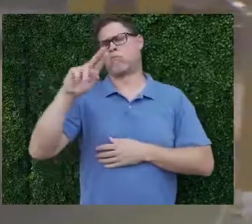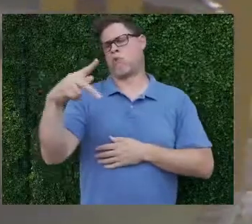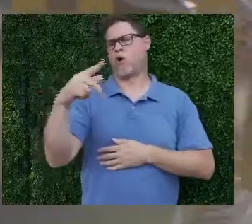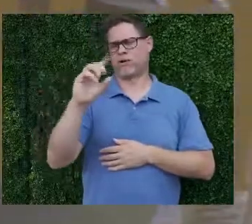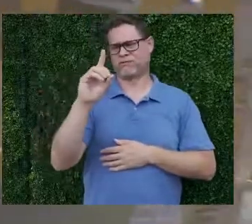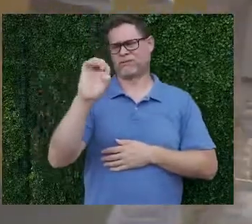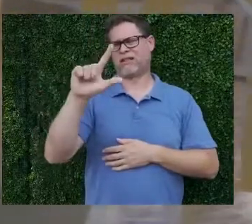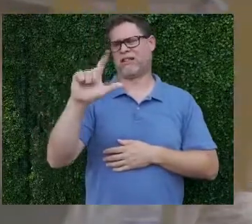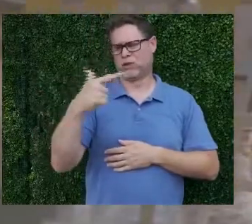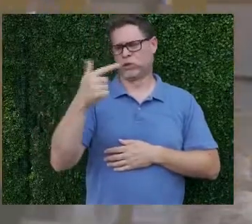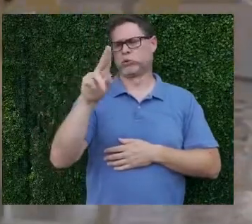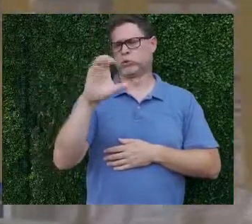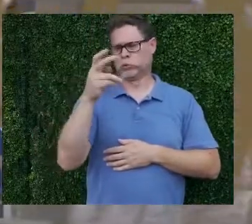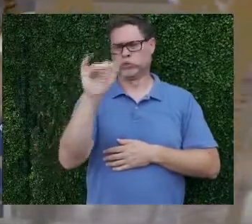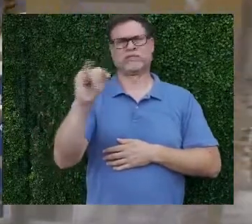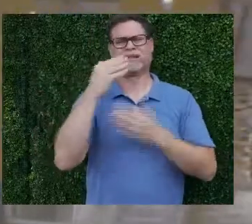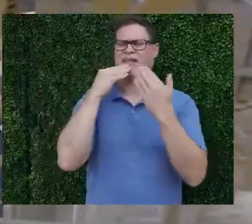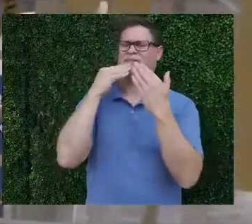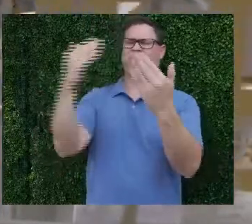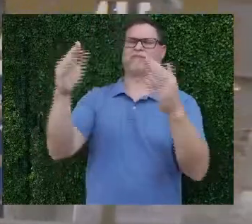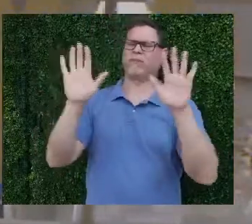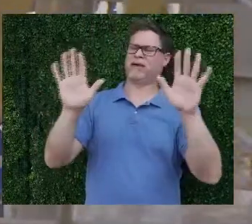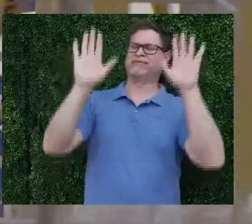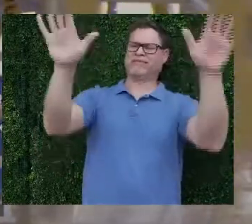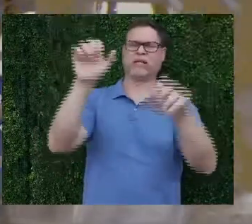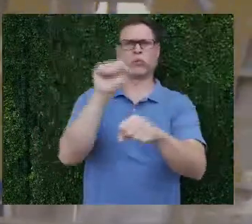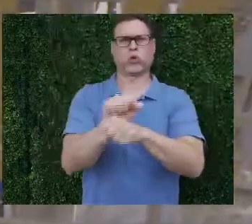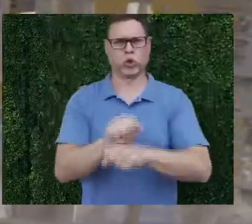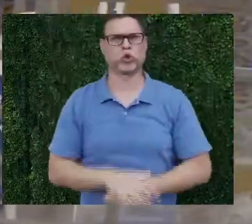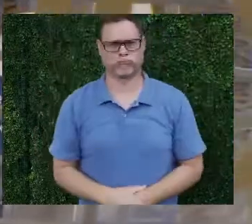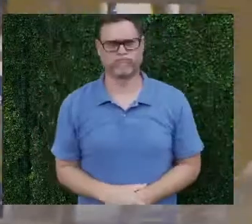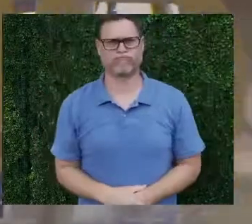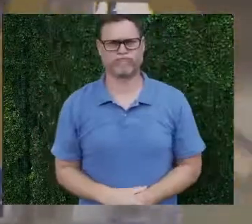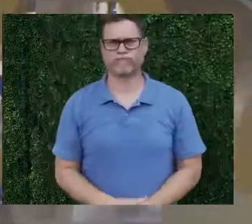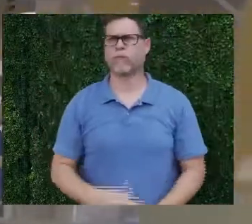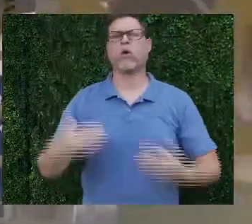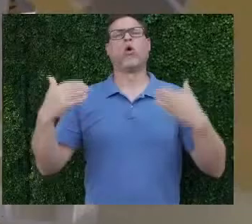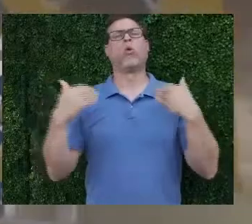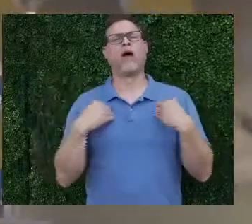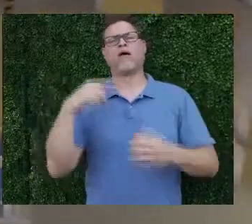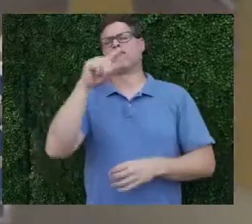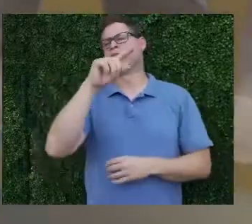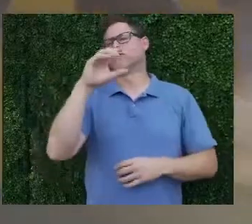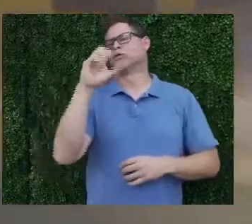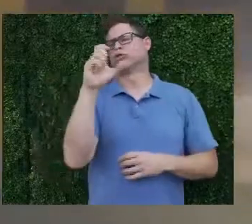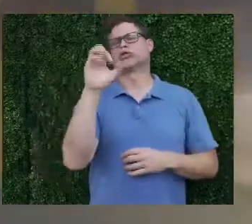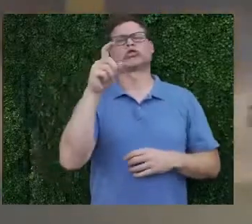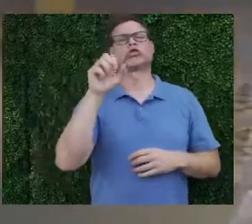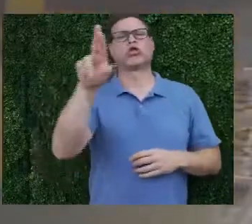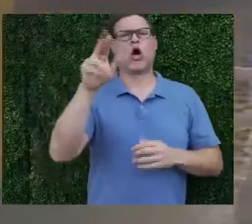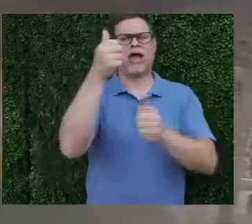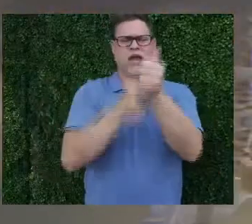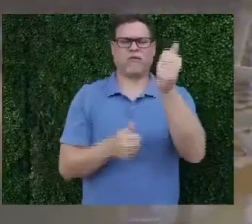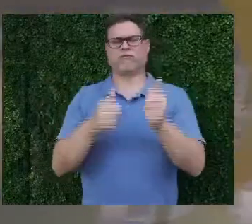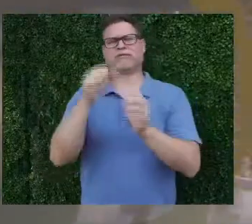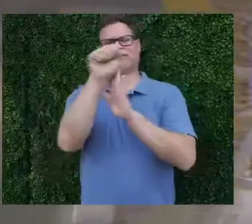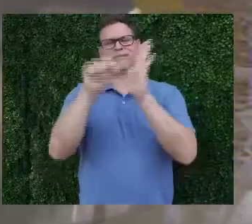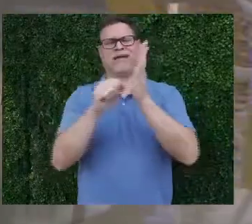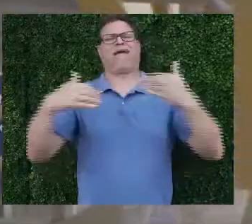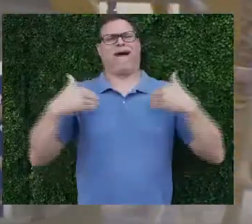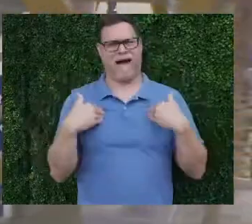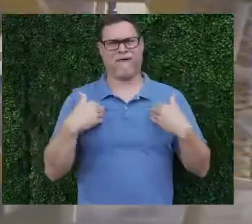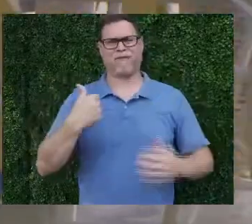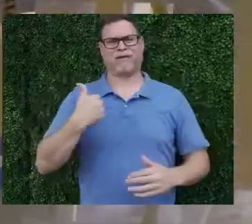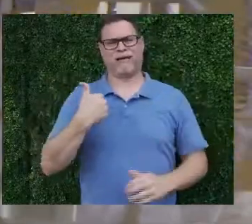here as well, and we thank him for his outstanding work. We have a czar. Every state needs a czar. We have our